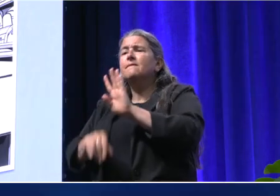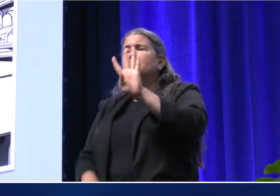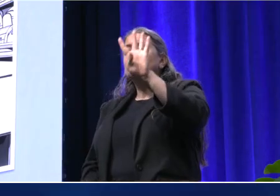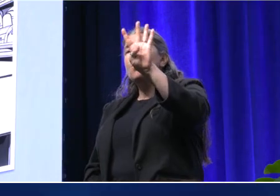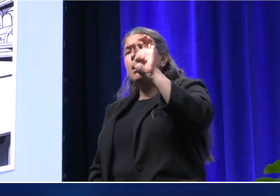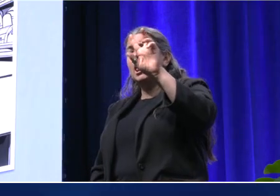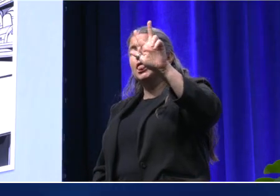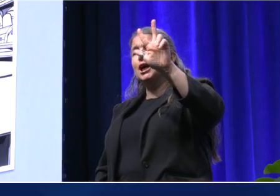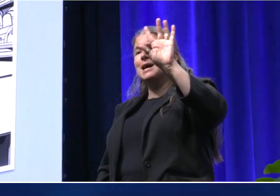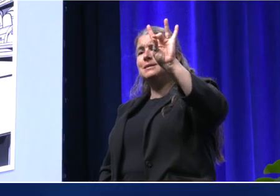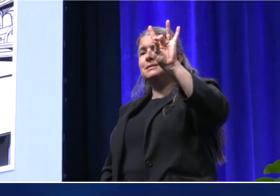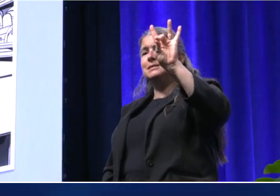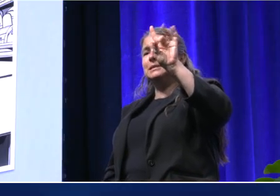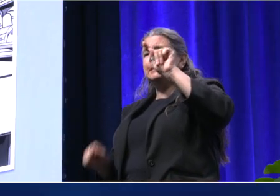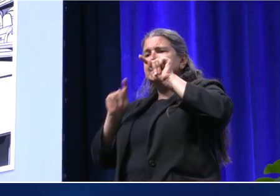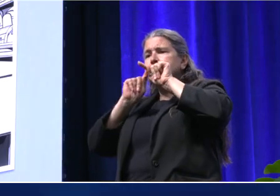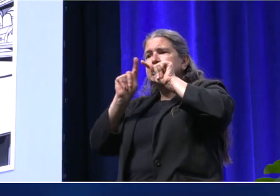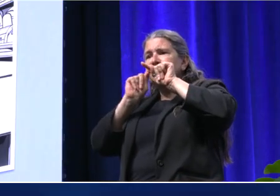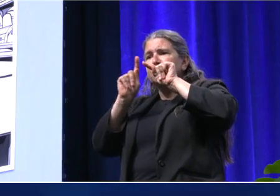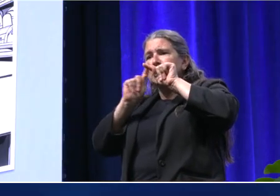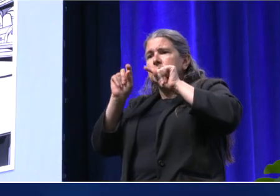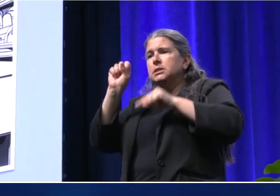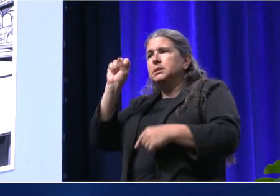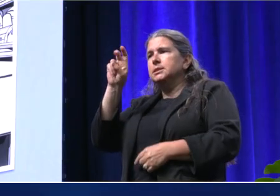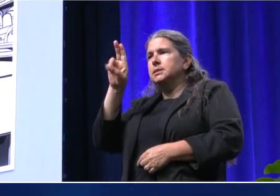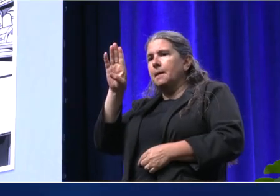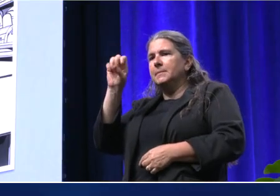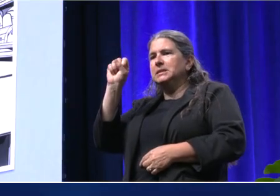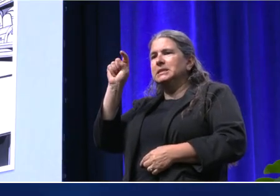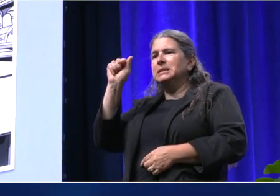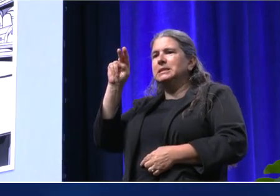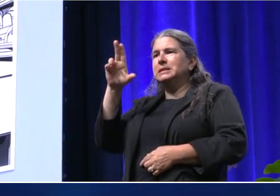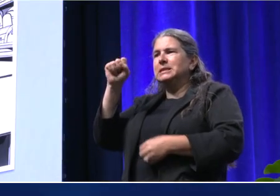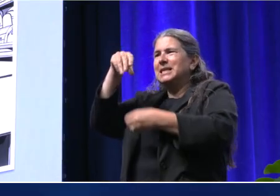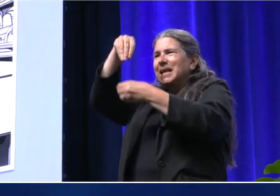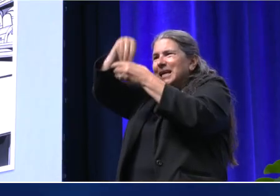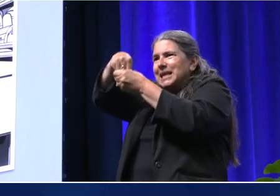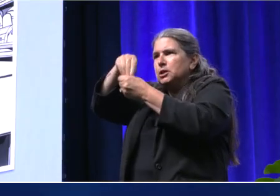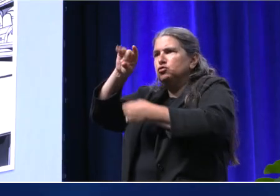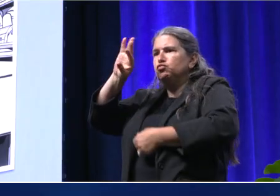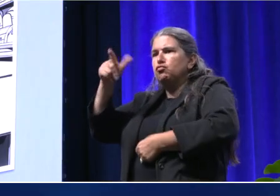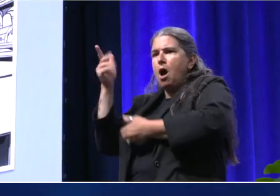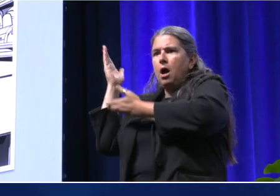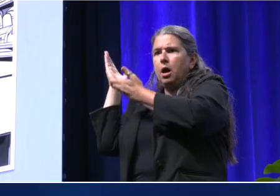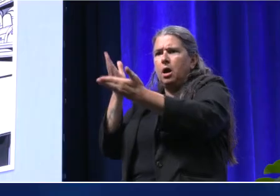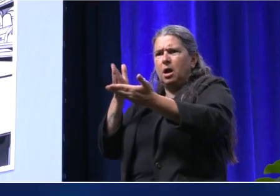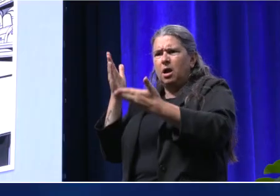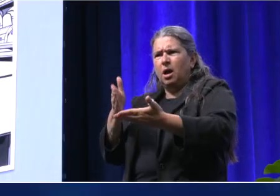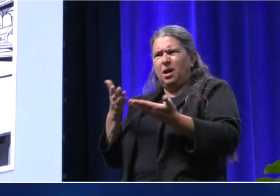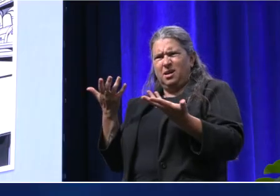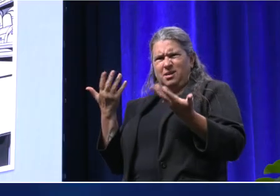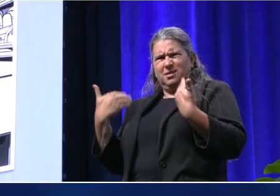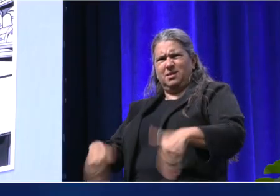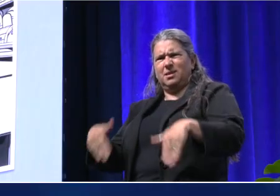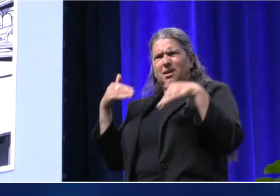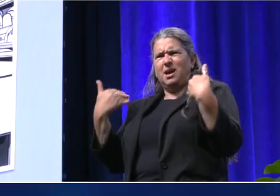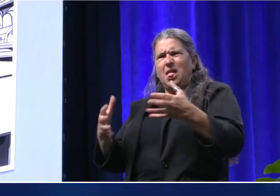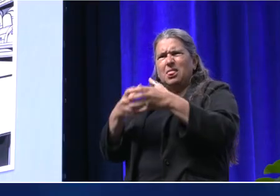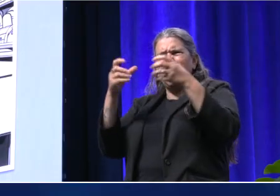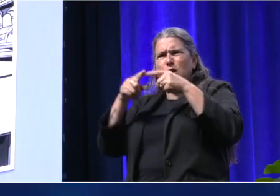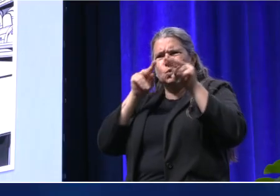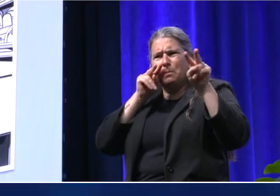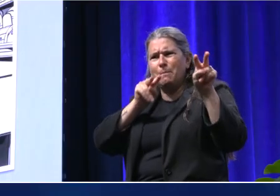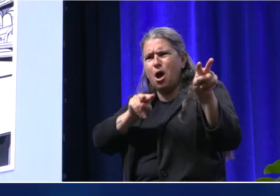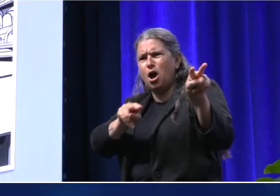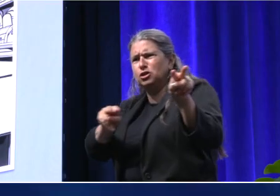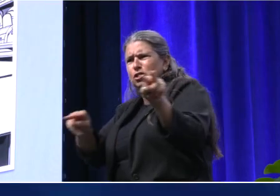unique substances in the drug supply. That's a lot to keep track of. And so most people don't have any idea what is actually